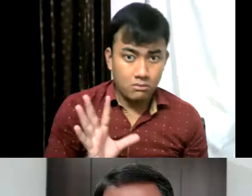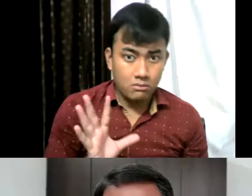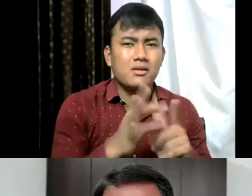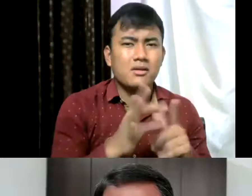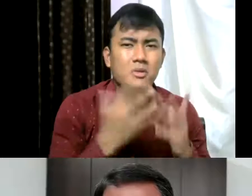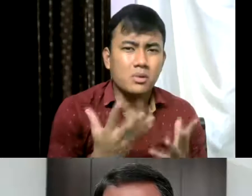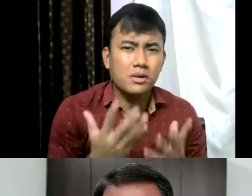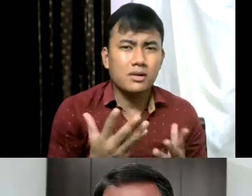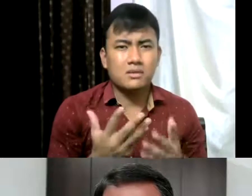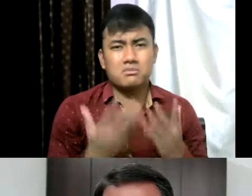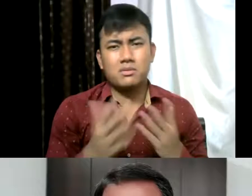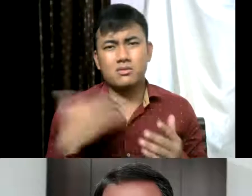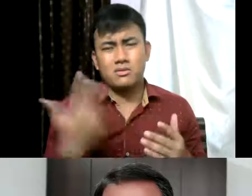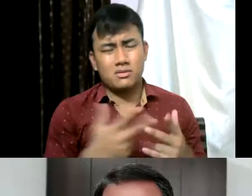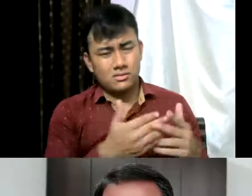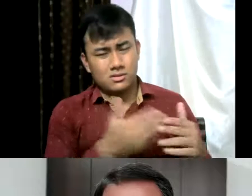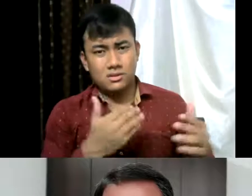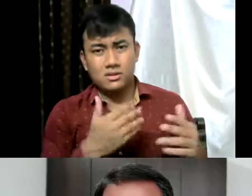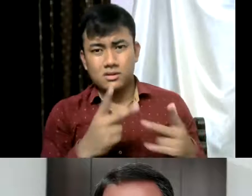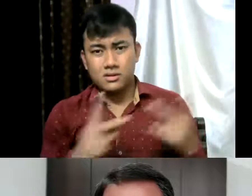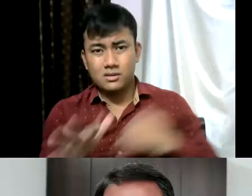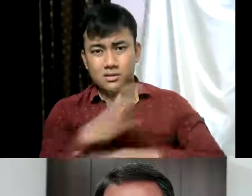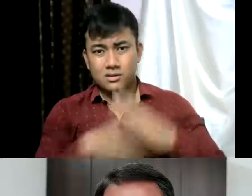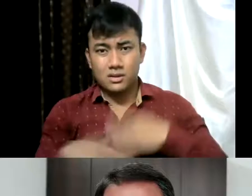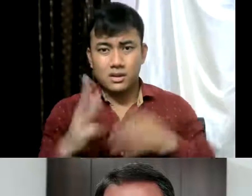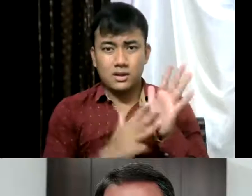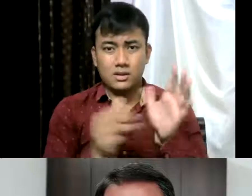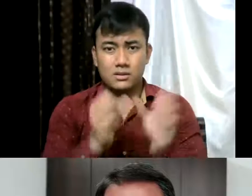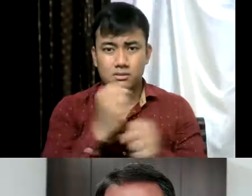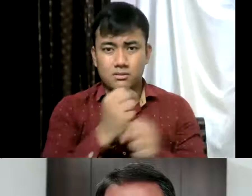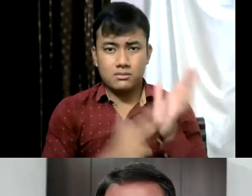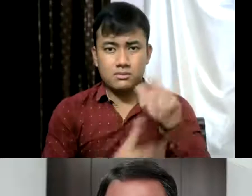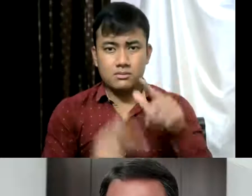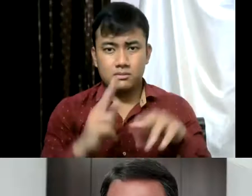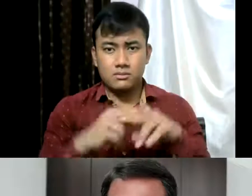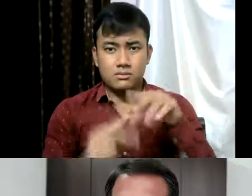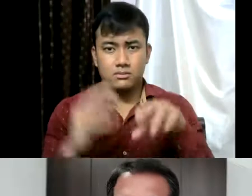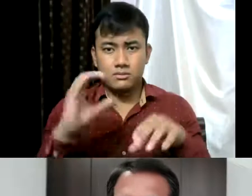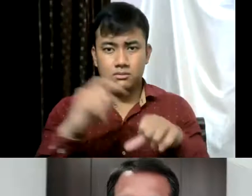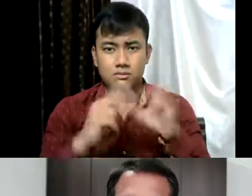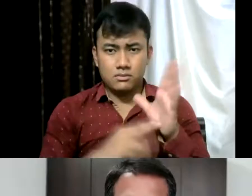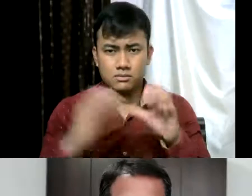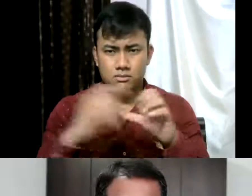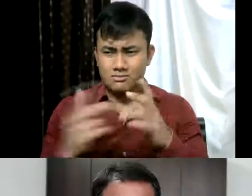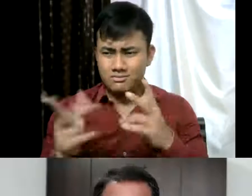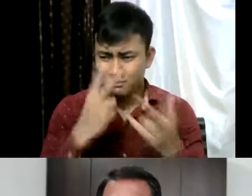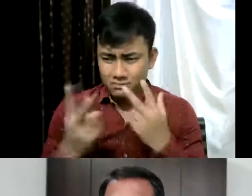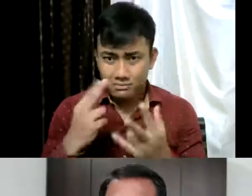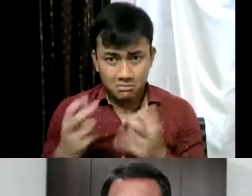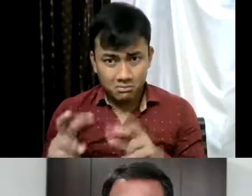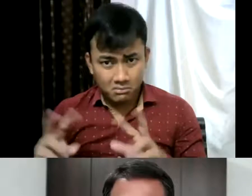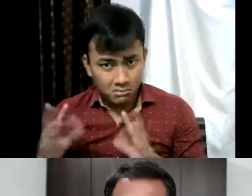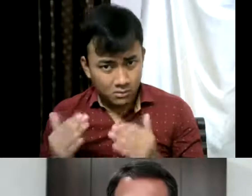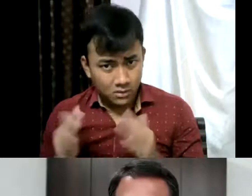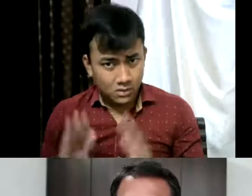collect striving for magnificence? And the idea of magnificence is so much more broader and so much more individual, and we can define what is magnificence,